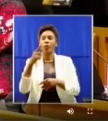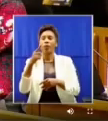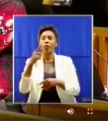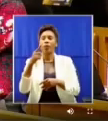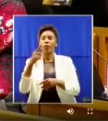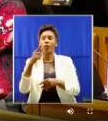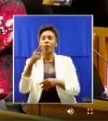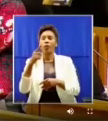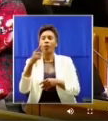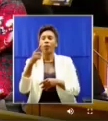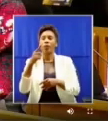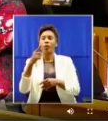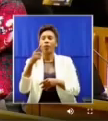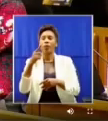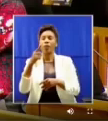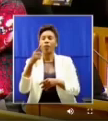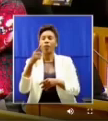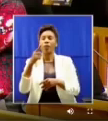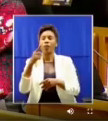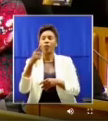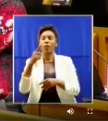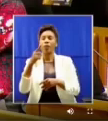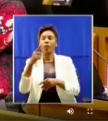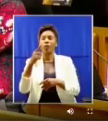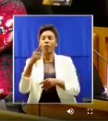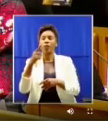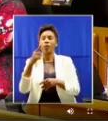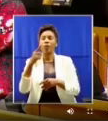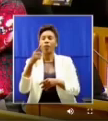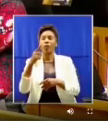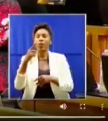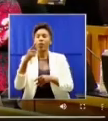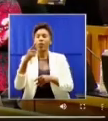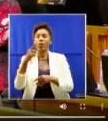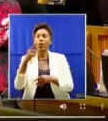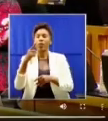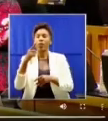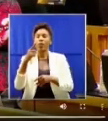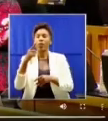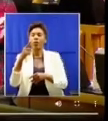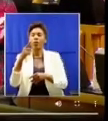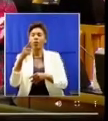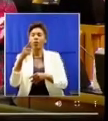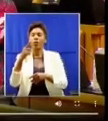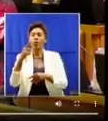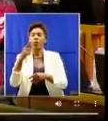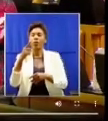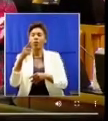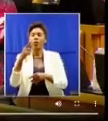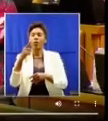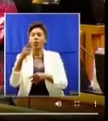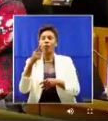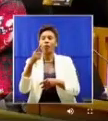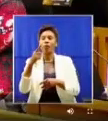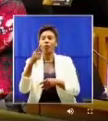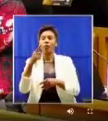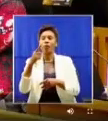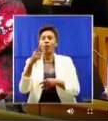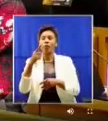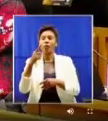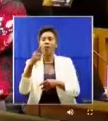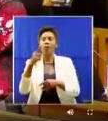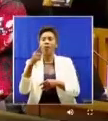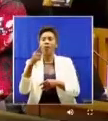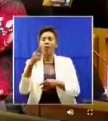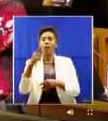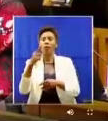in 2009, when our debt to GDP ratio was 32%, for every rand that the government spent, it could expect